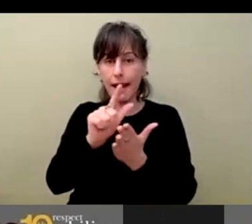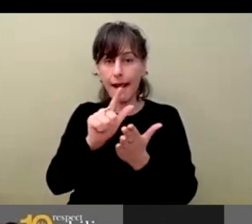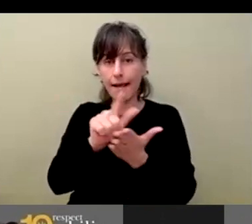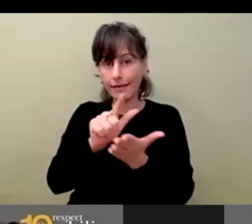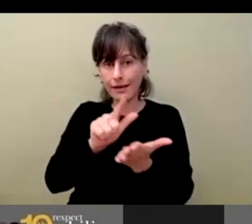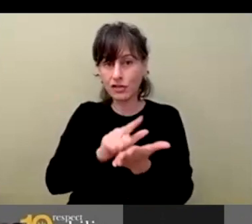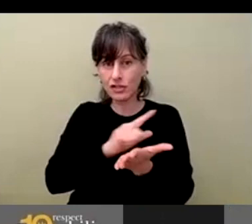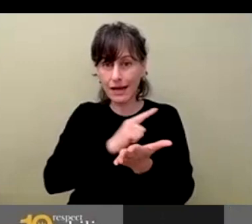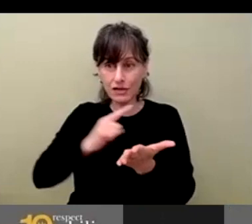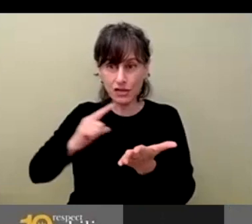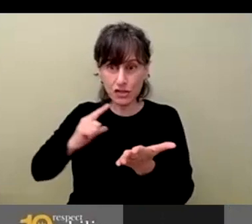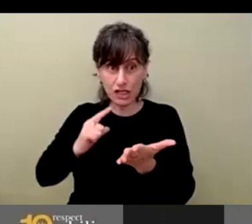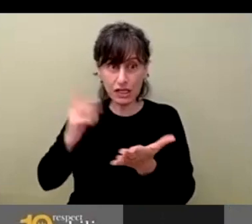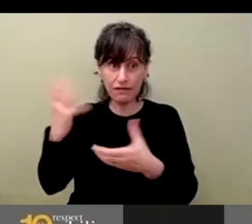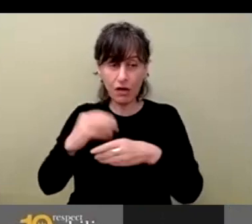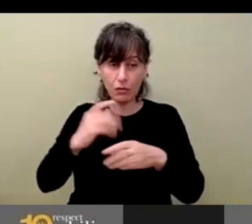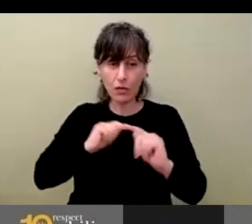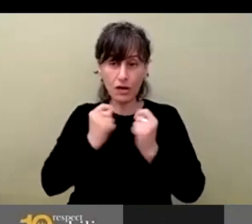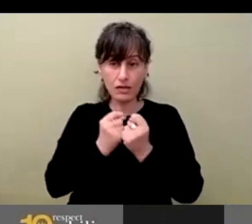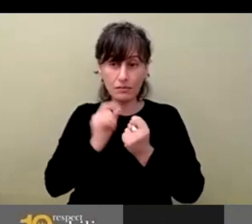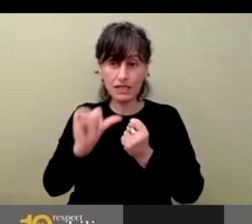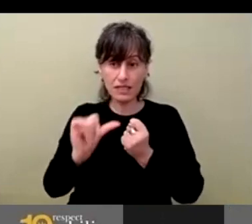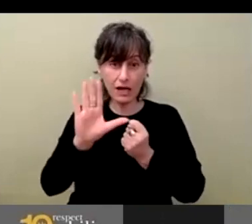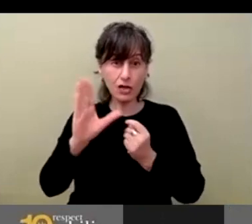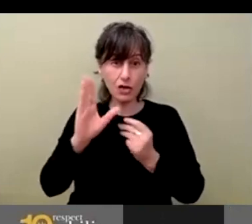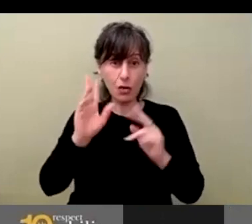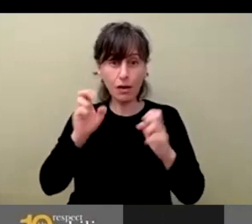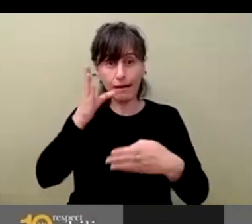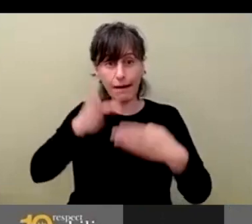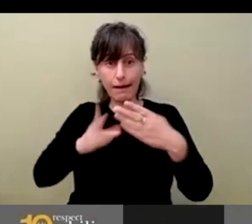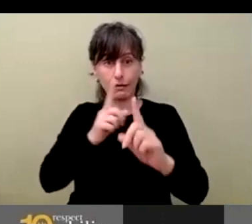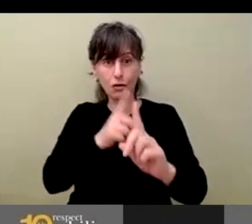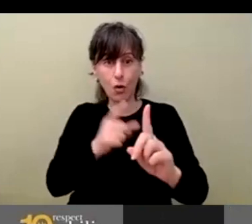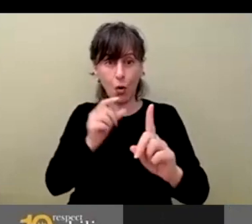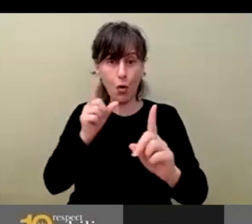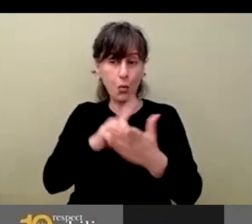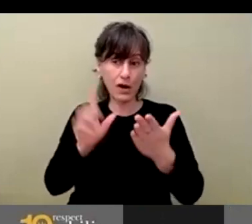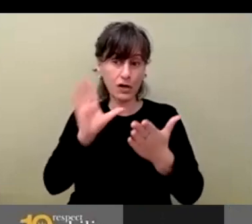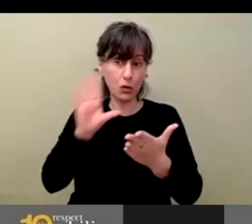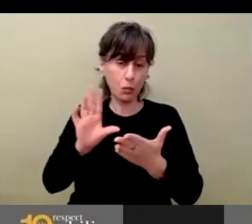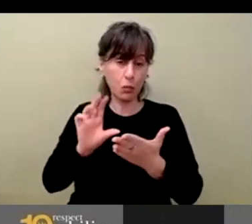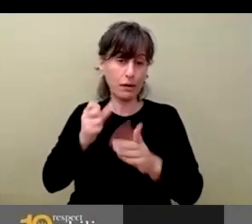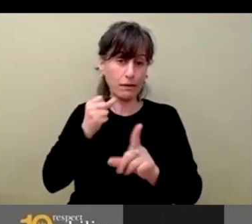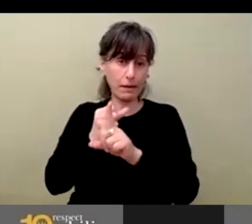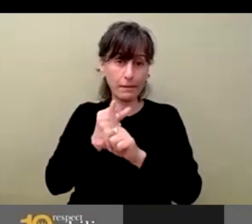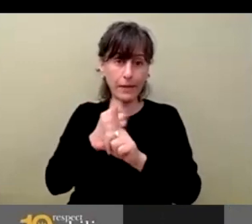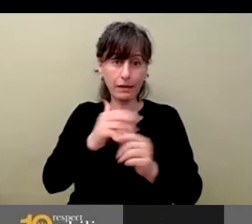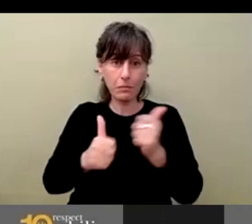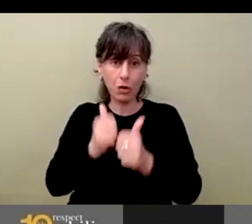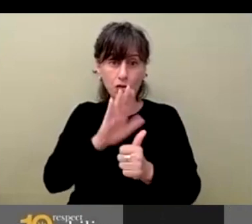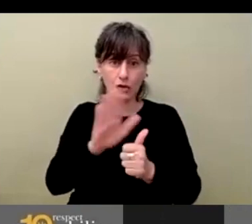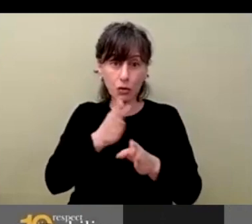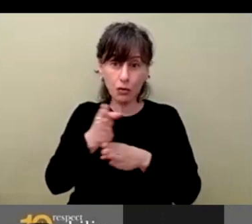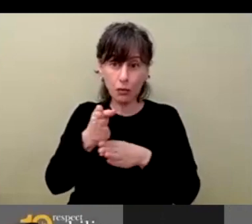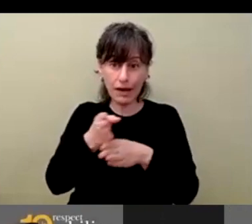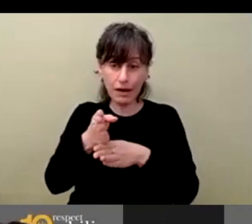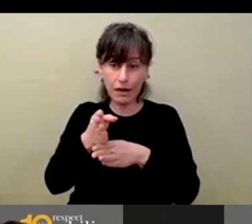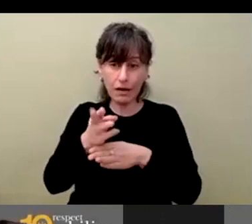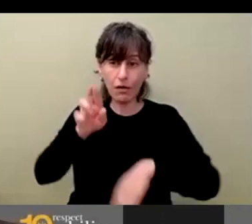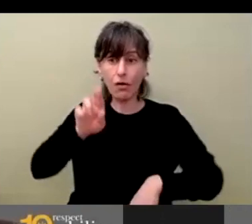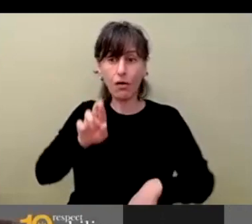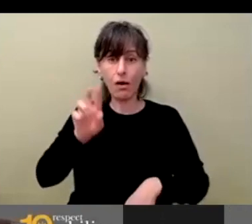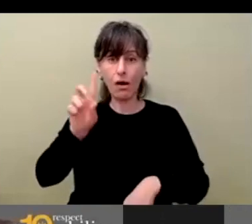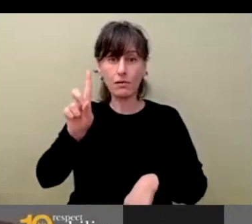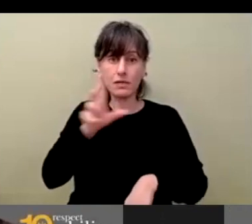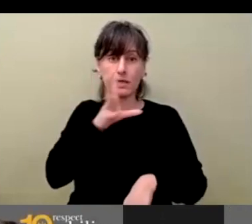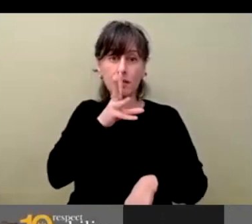policy team. Is that the end goal? Is that where you're hoping to be? Is that where you think you're going to make the most impact in your career? I think